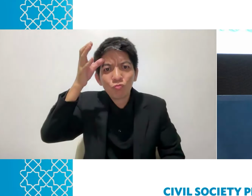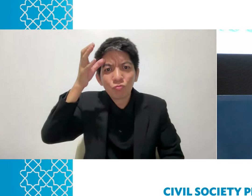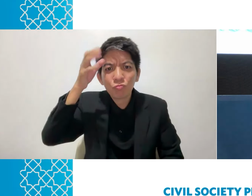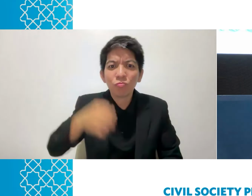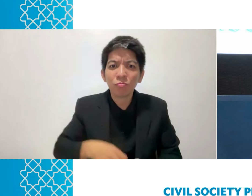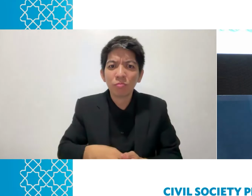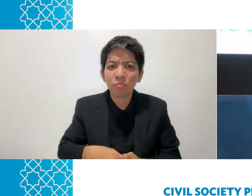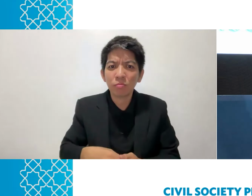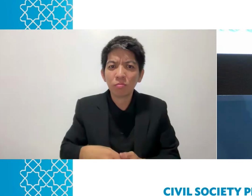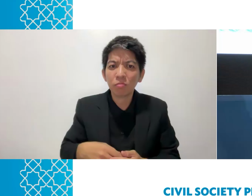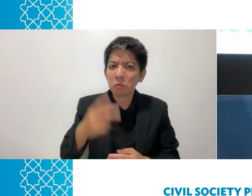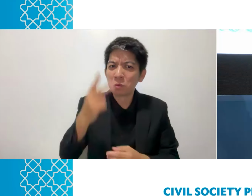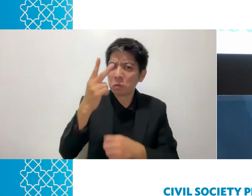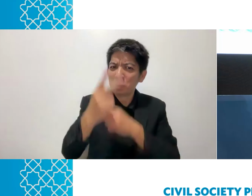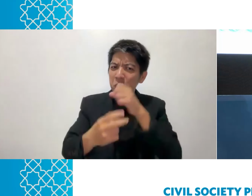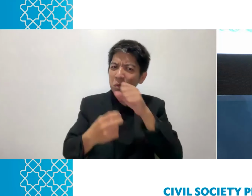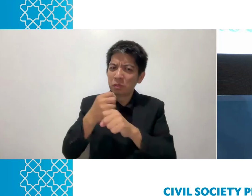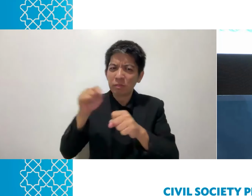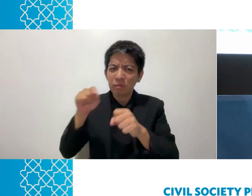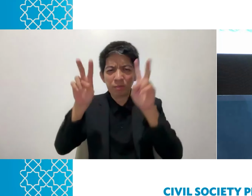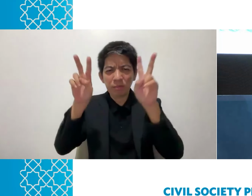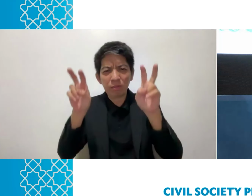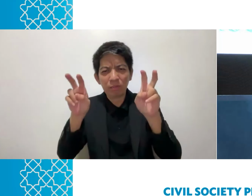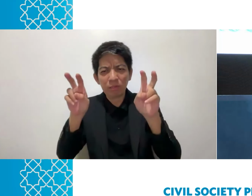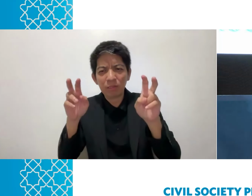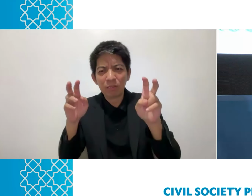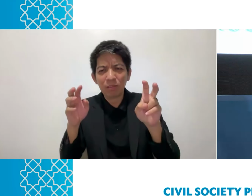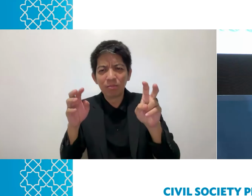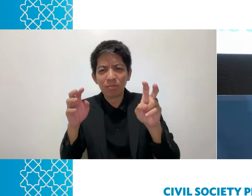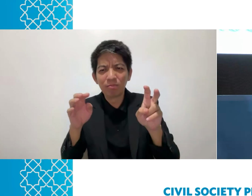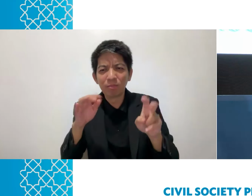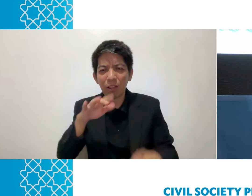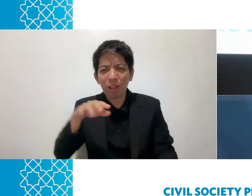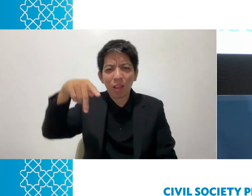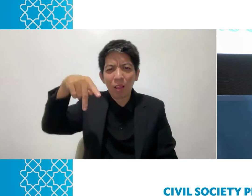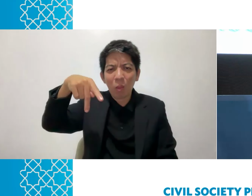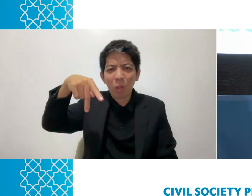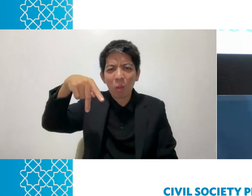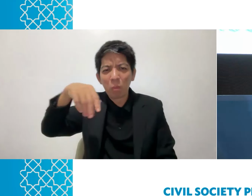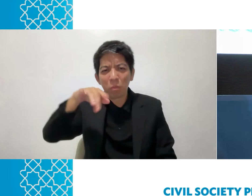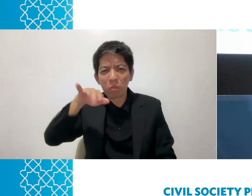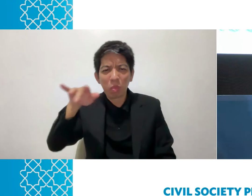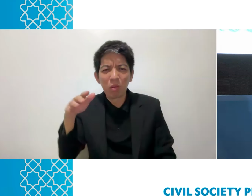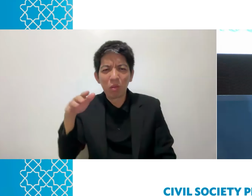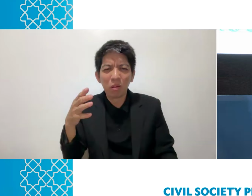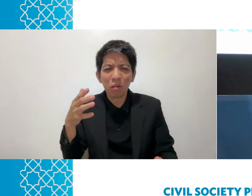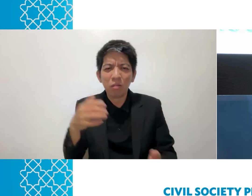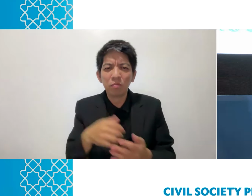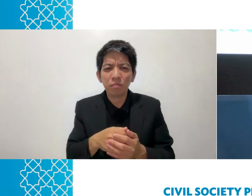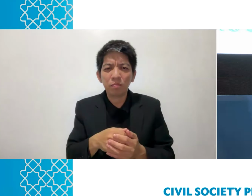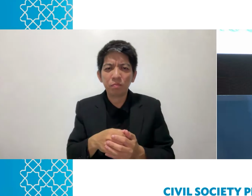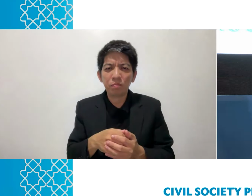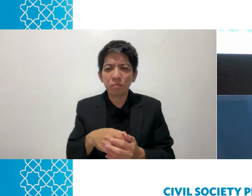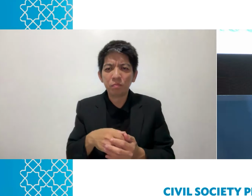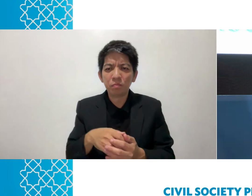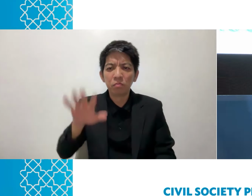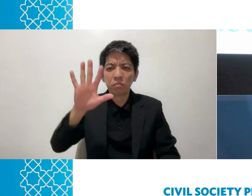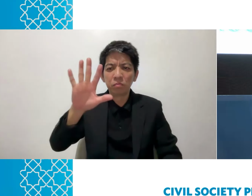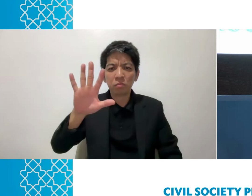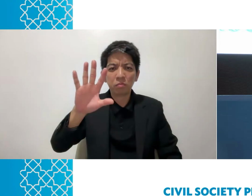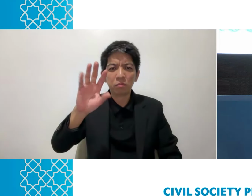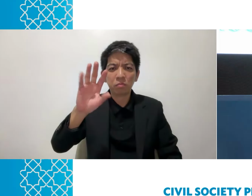not sure I pronounce it well. So it serves 100 farmers and over 1,000 livestock,